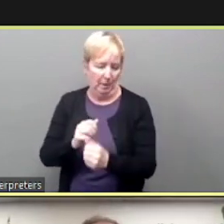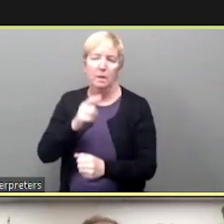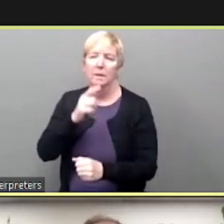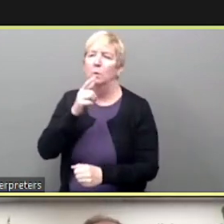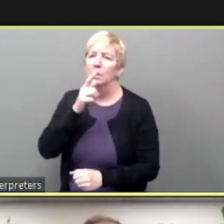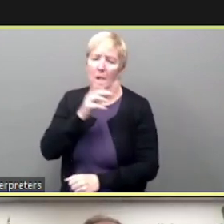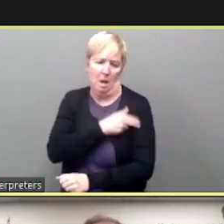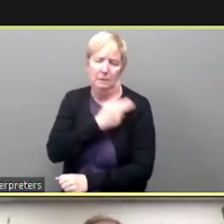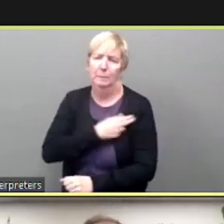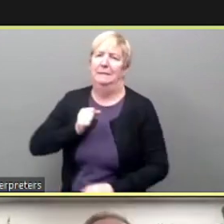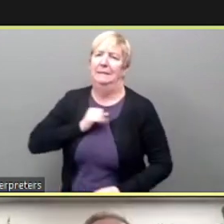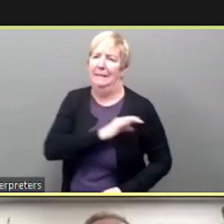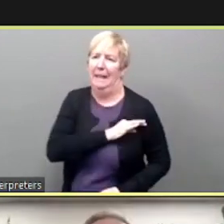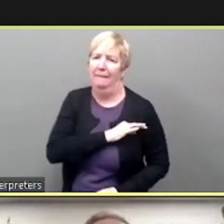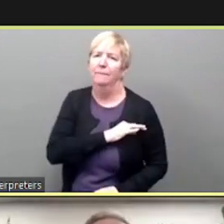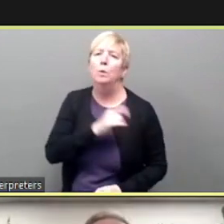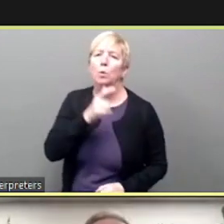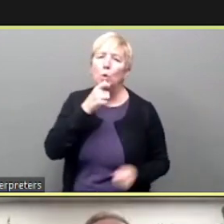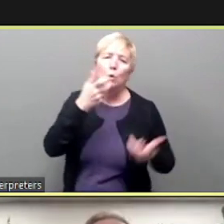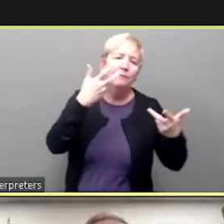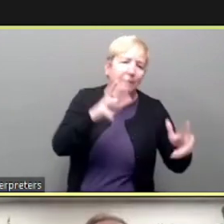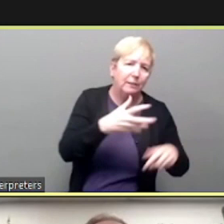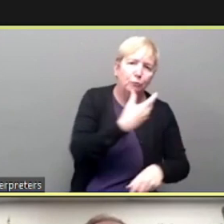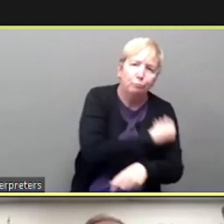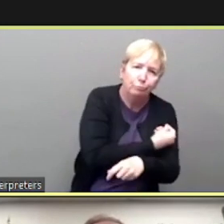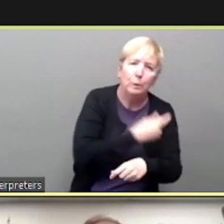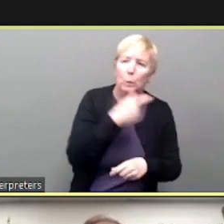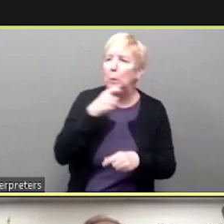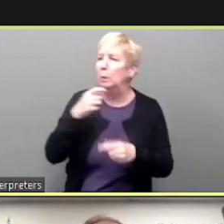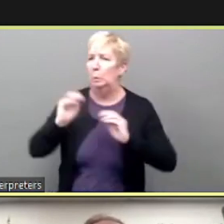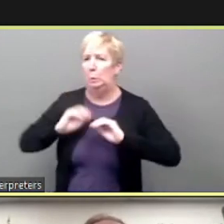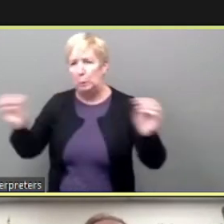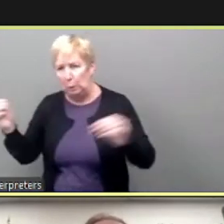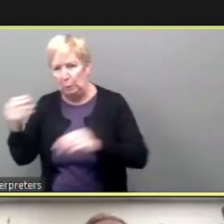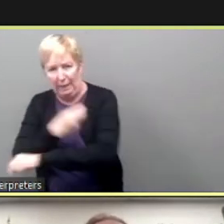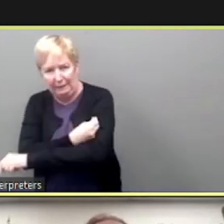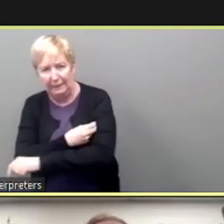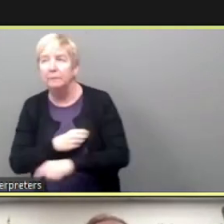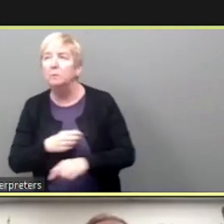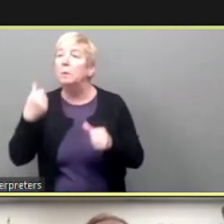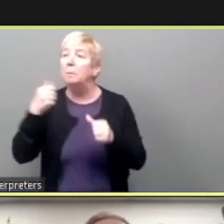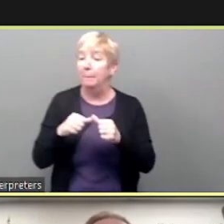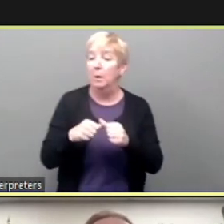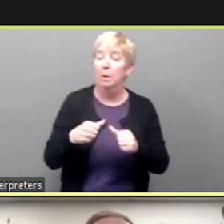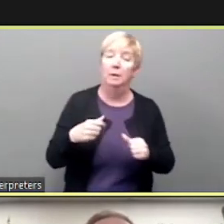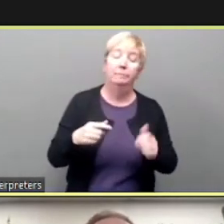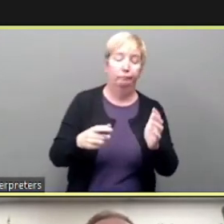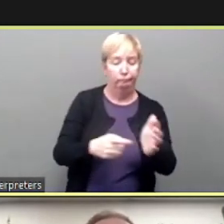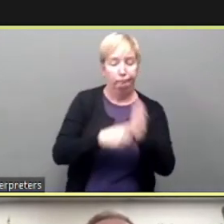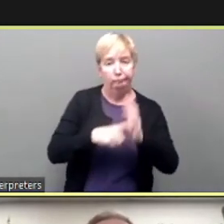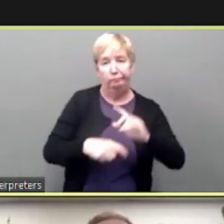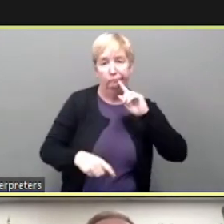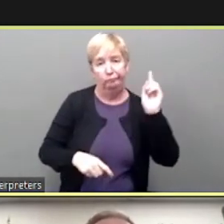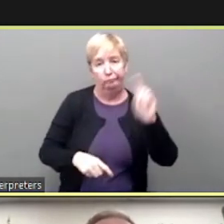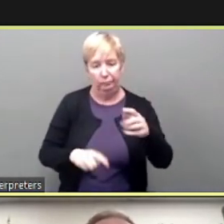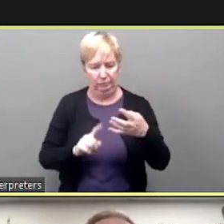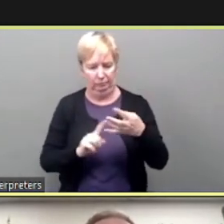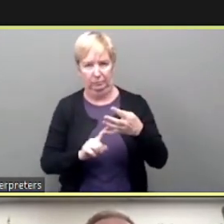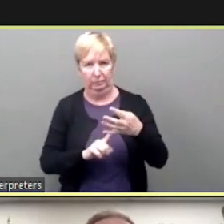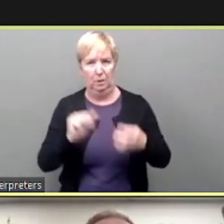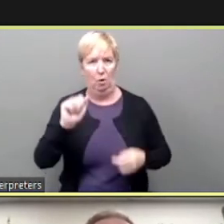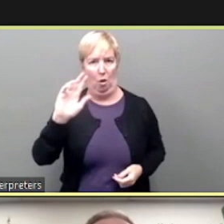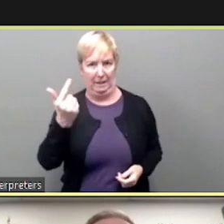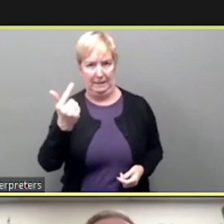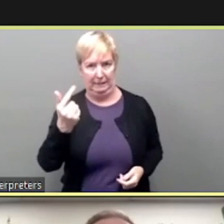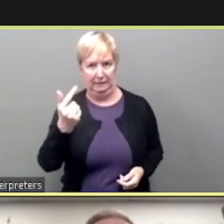you can see that with the mandate in late August, the green are people who are already fully